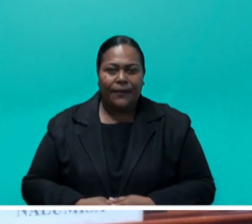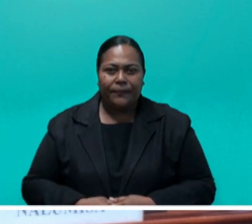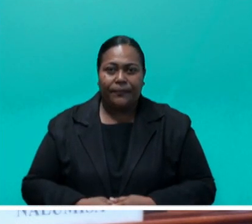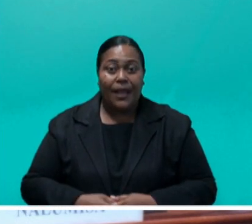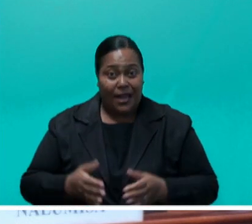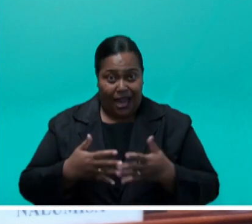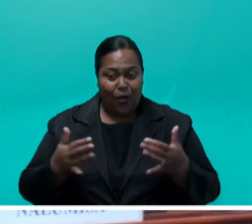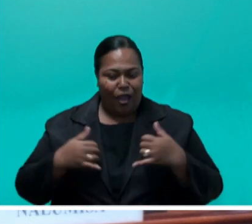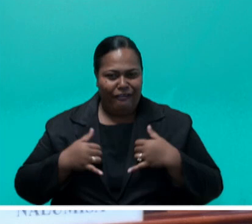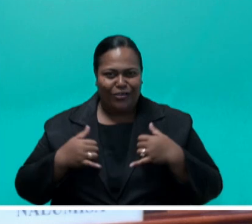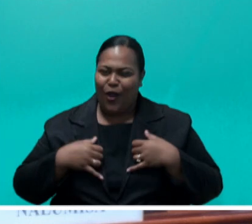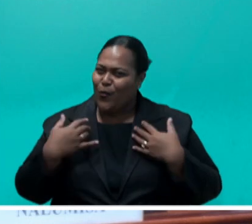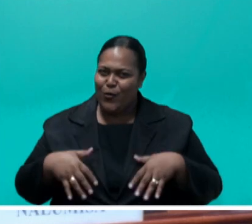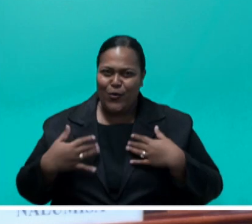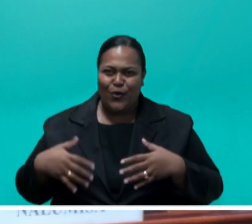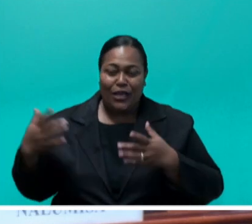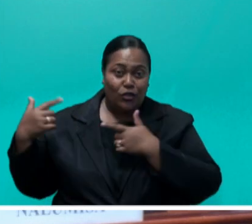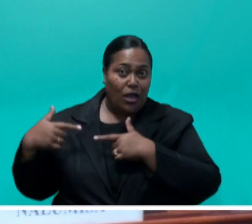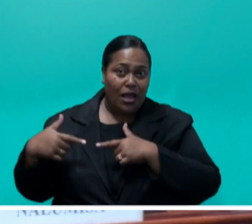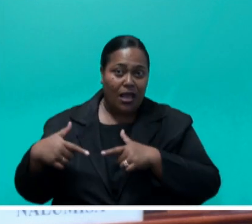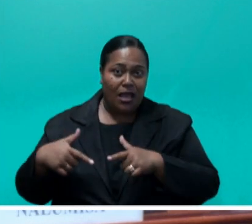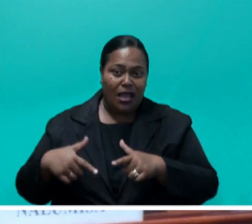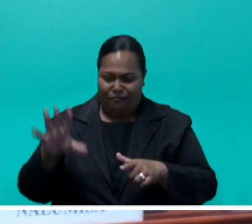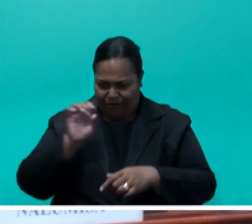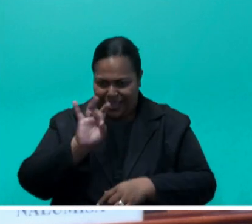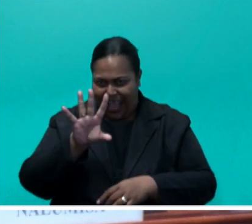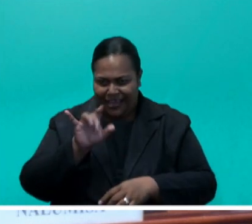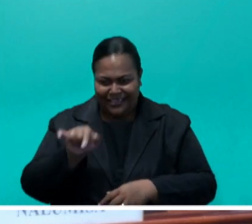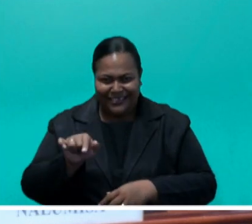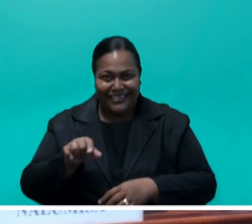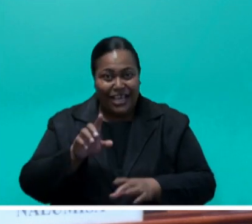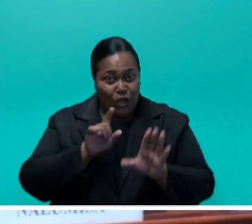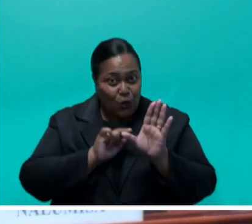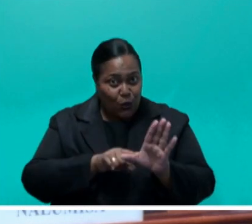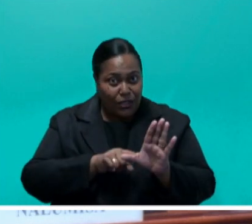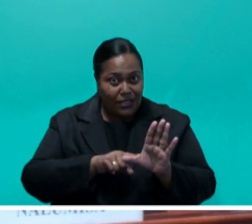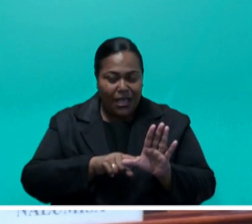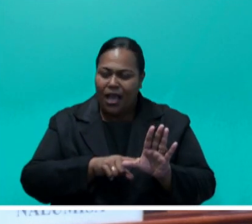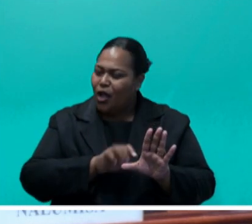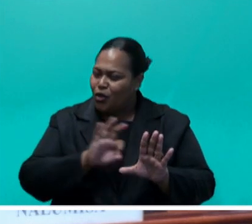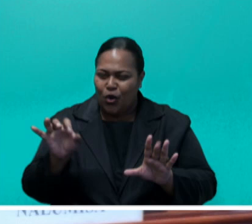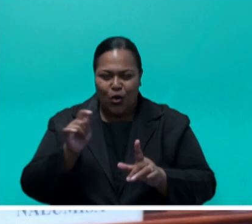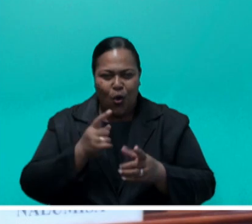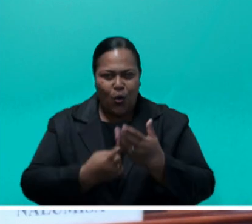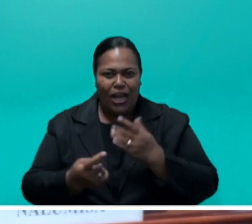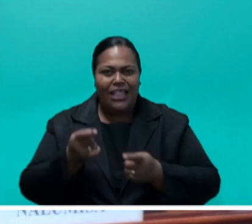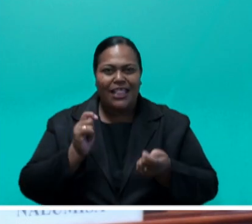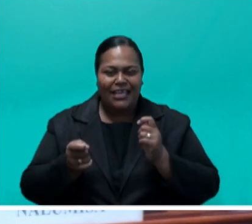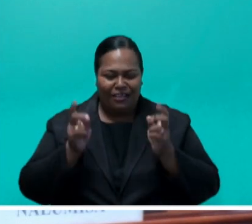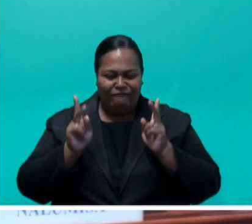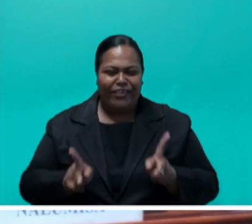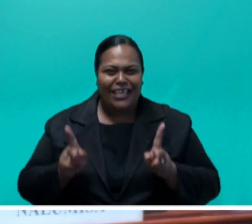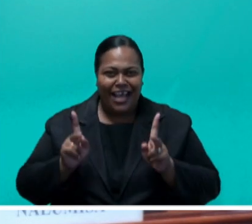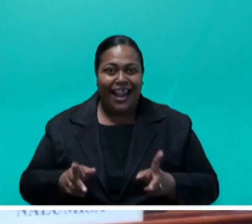journeys undertaken by these trailblazers have not only tested their physical endurance,